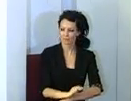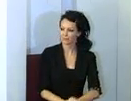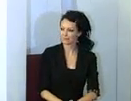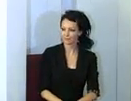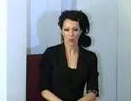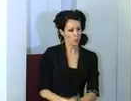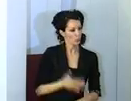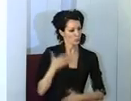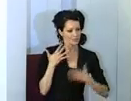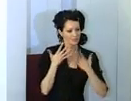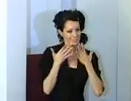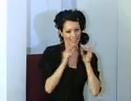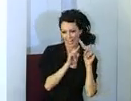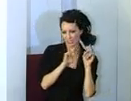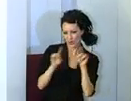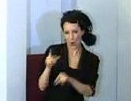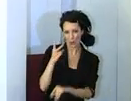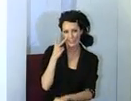to...